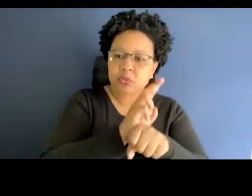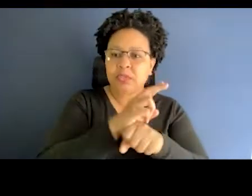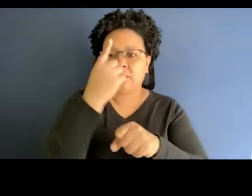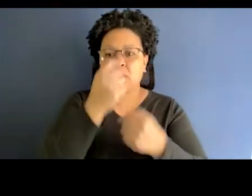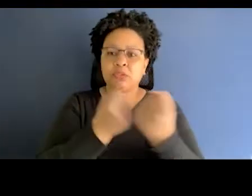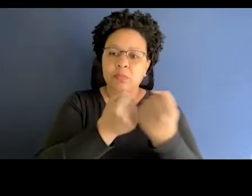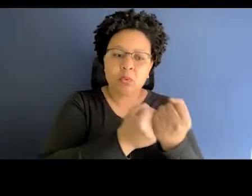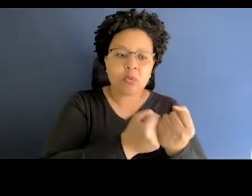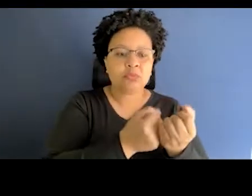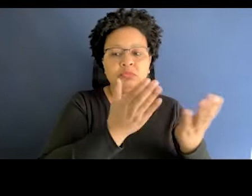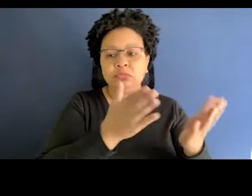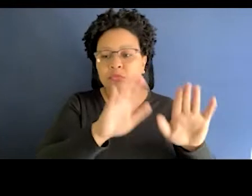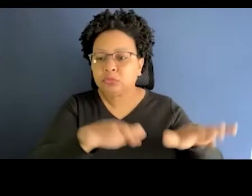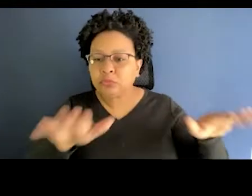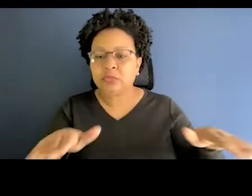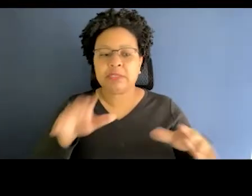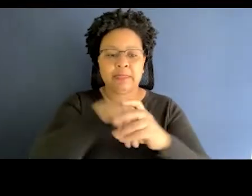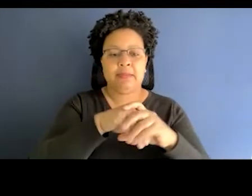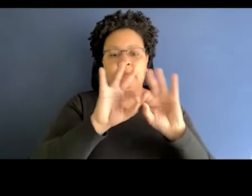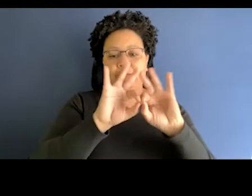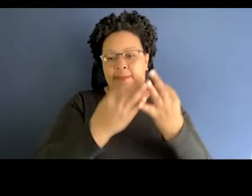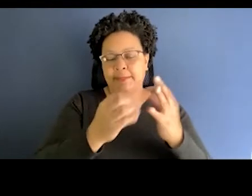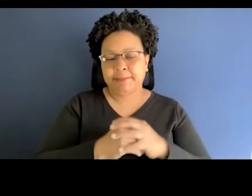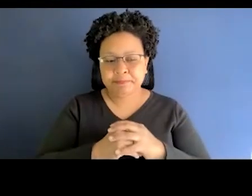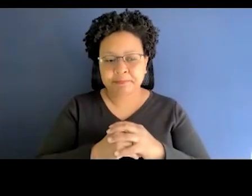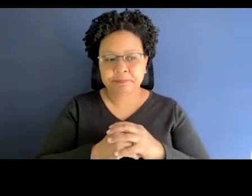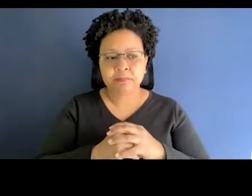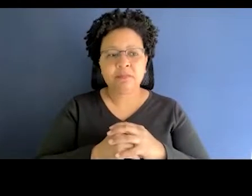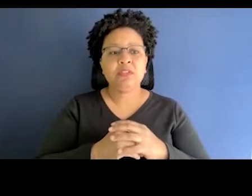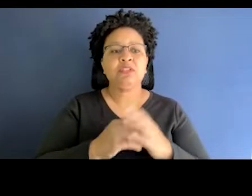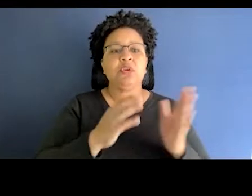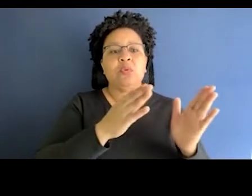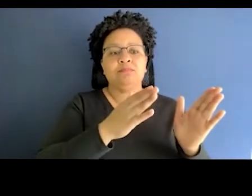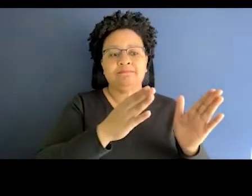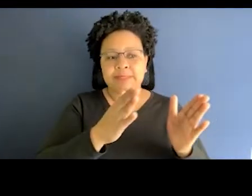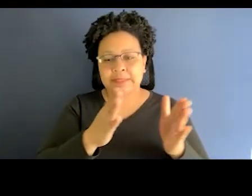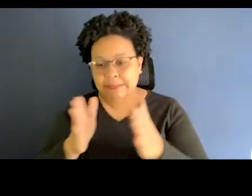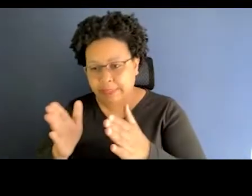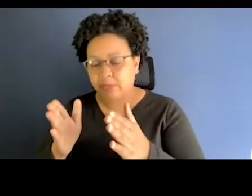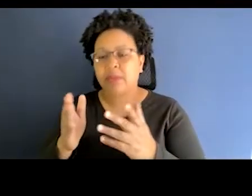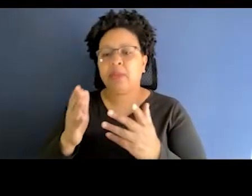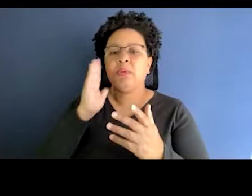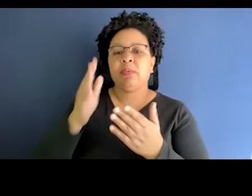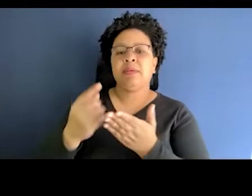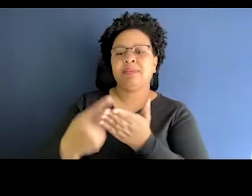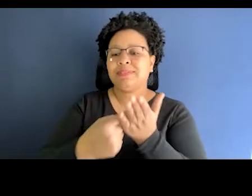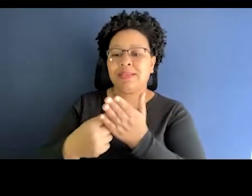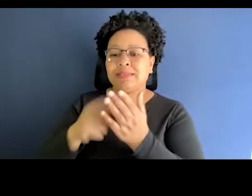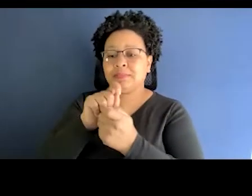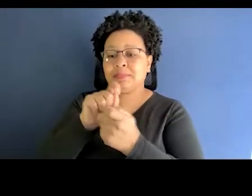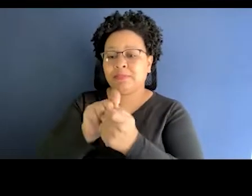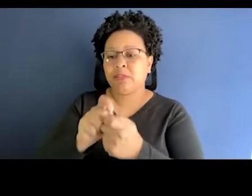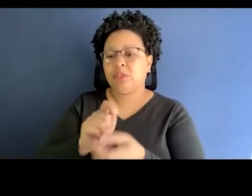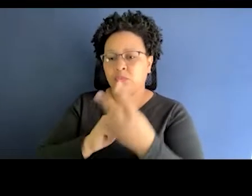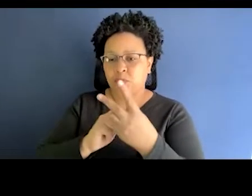support their children and their families. So segueing, we're going to talk specifically about two